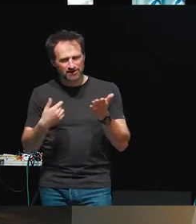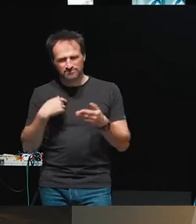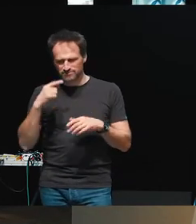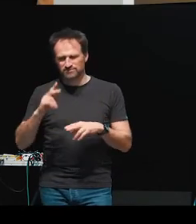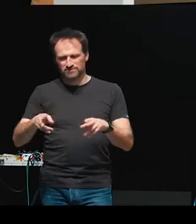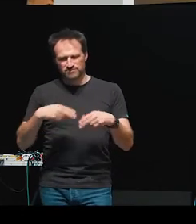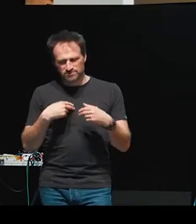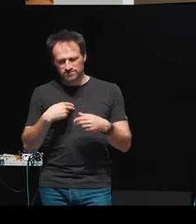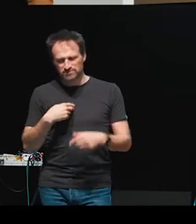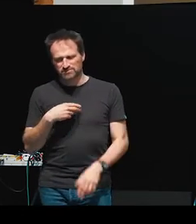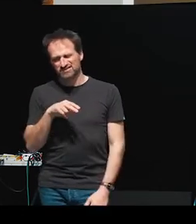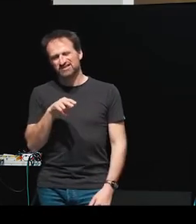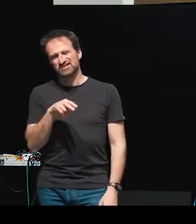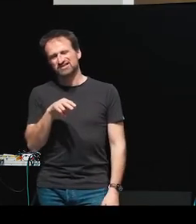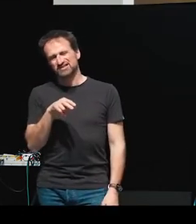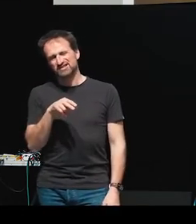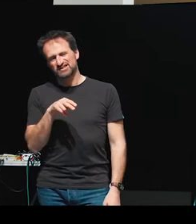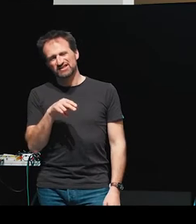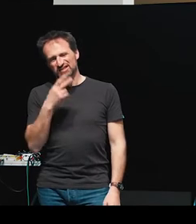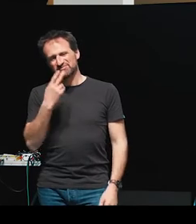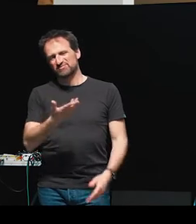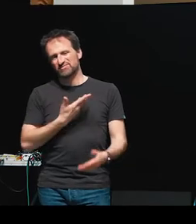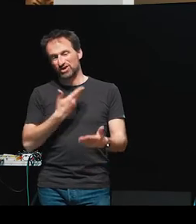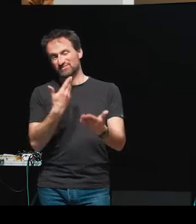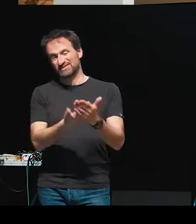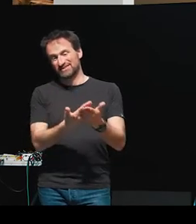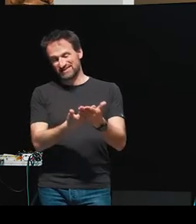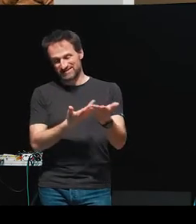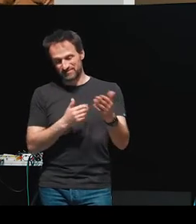we plug our debugger, and obviously, we get this.